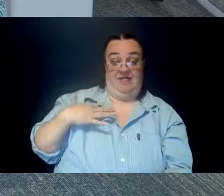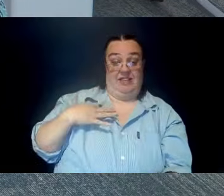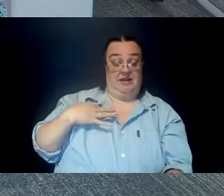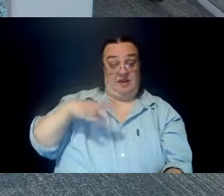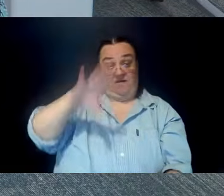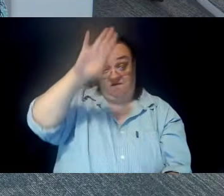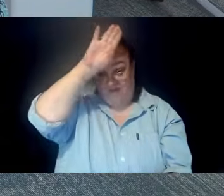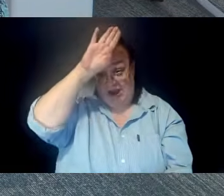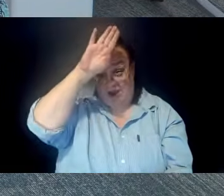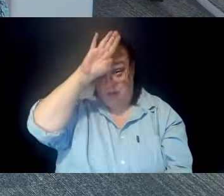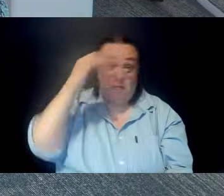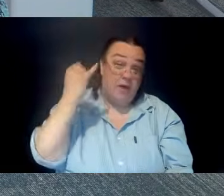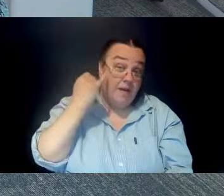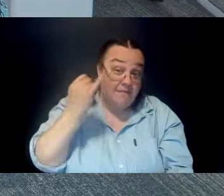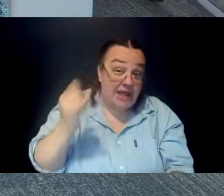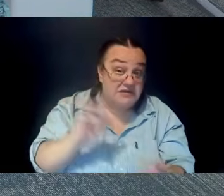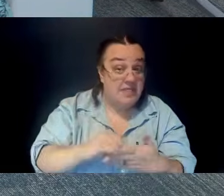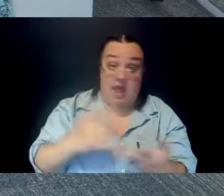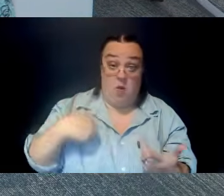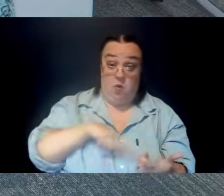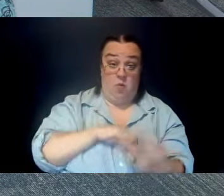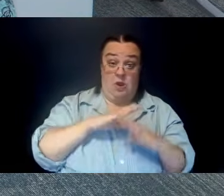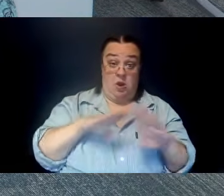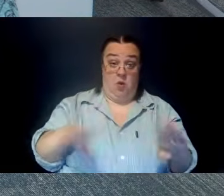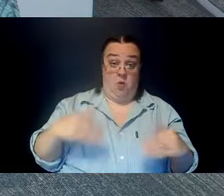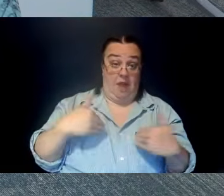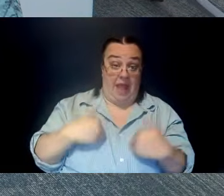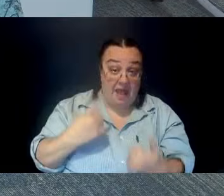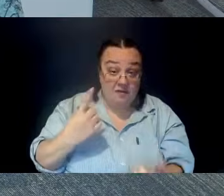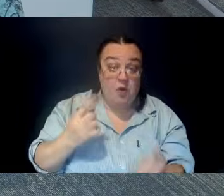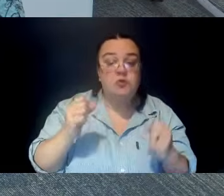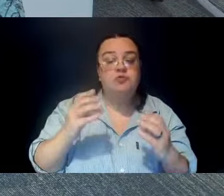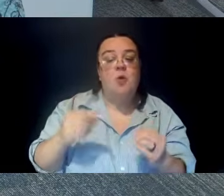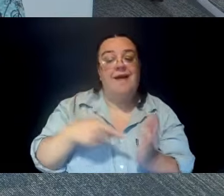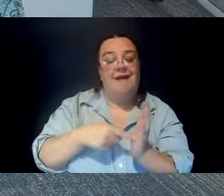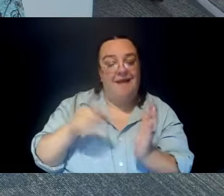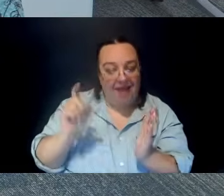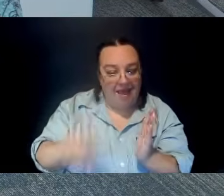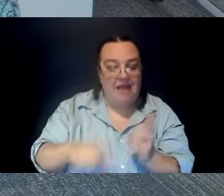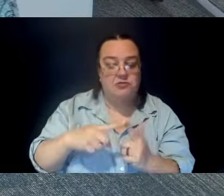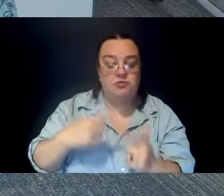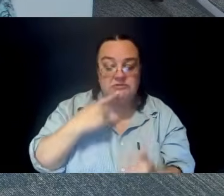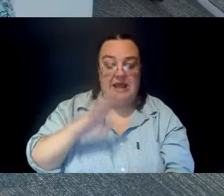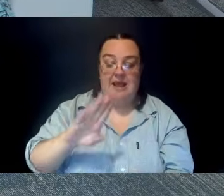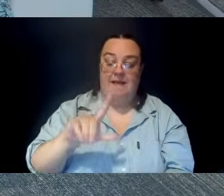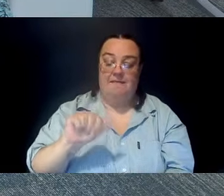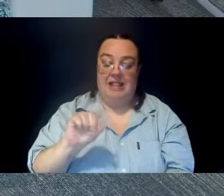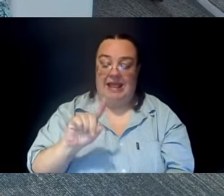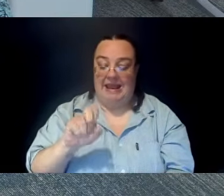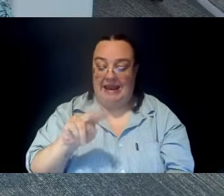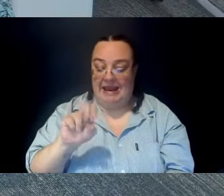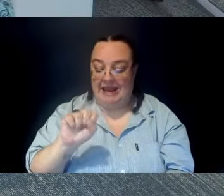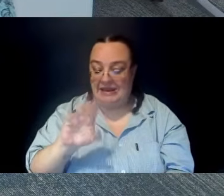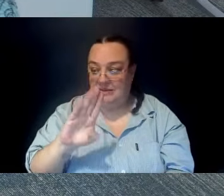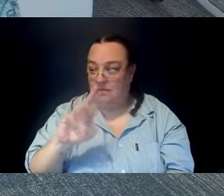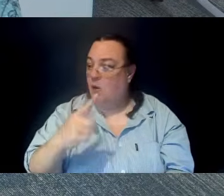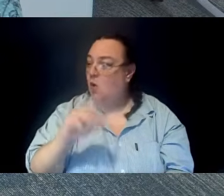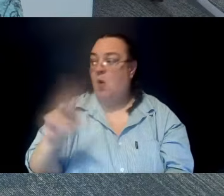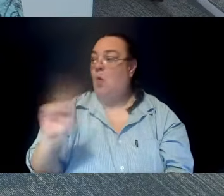Imagine that. We don't have one. So it has to say at Bladensburg or wherever it's supposed to come